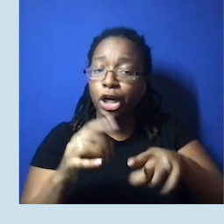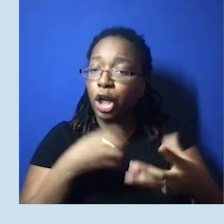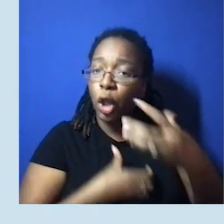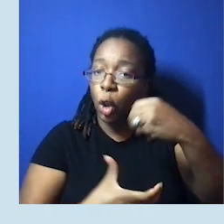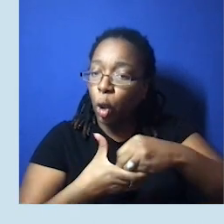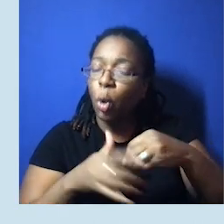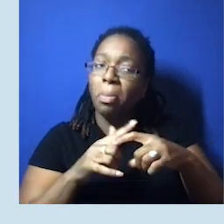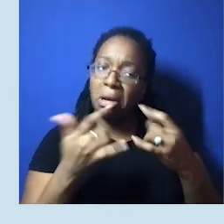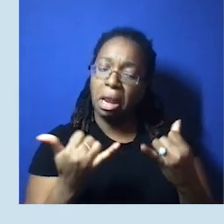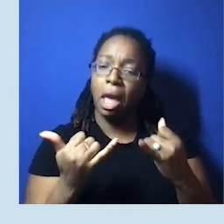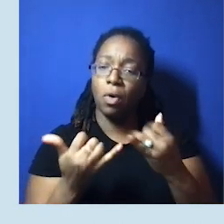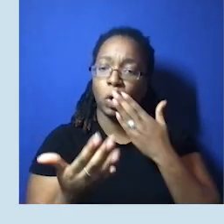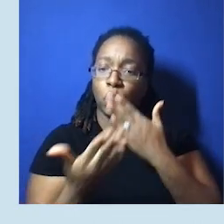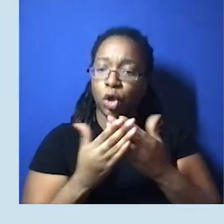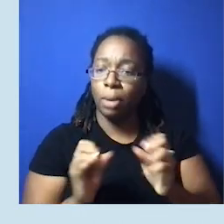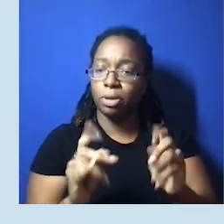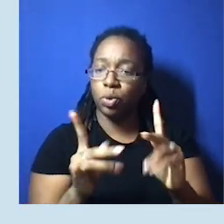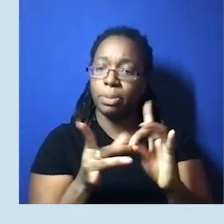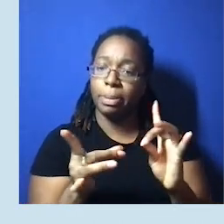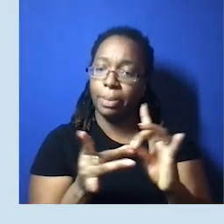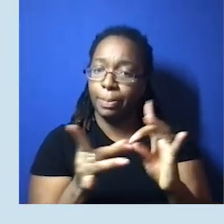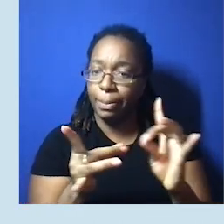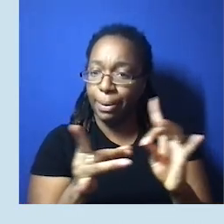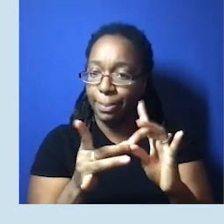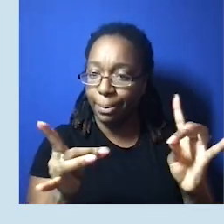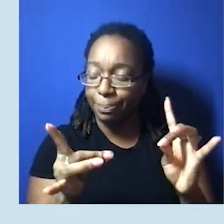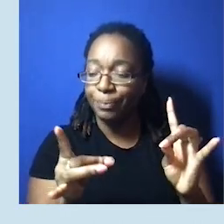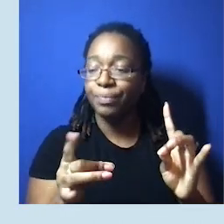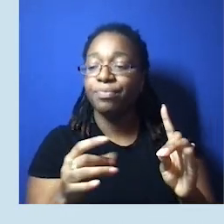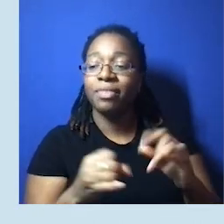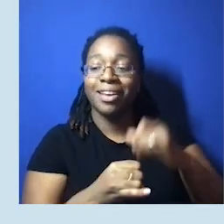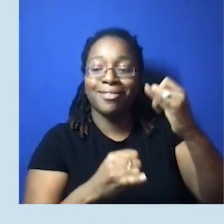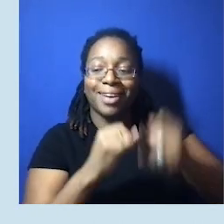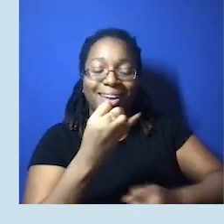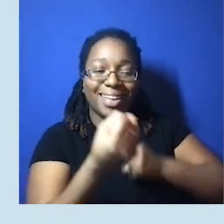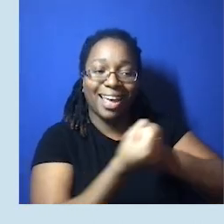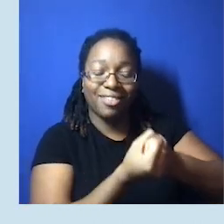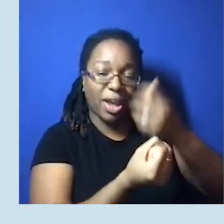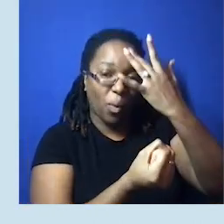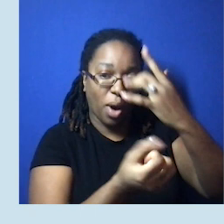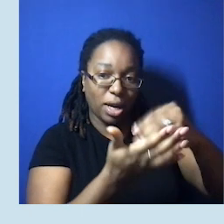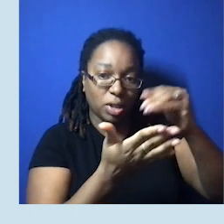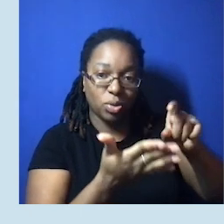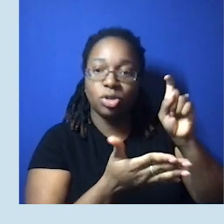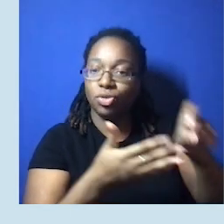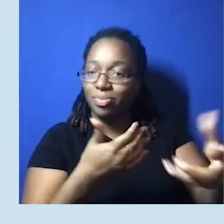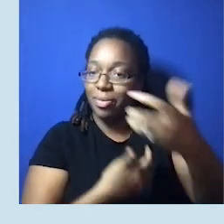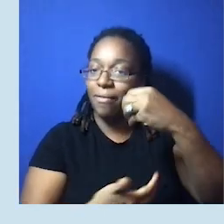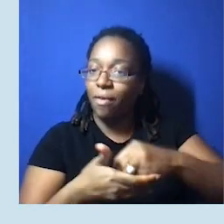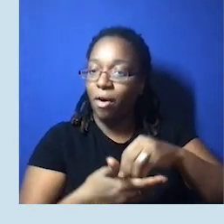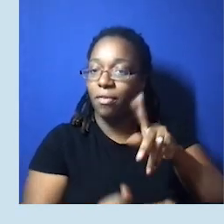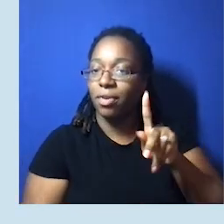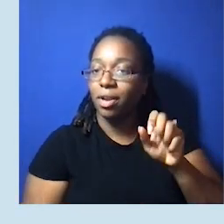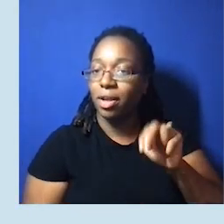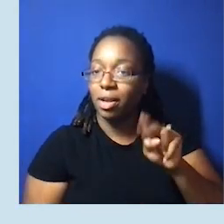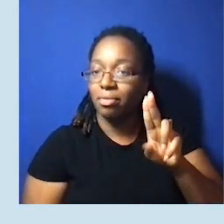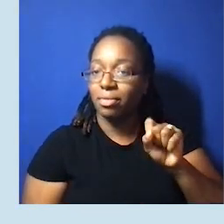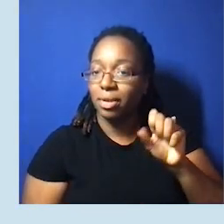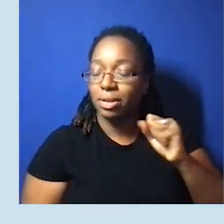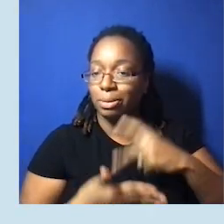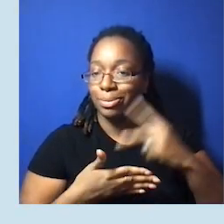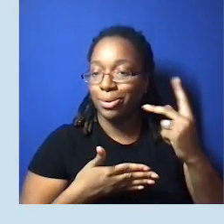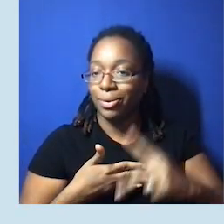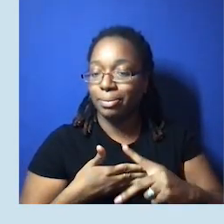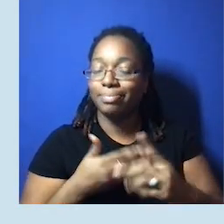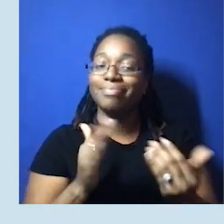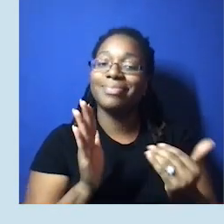application. And then finally, they should advocate for why the student belongs in the Knauss program. And again, this is all based off of your